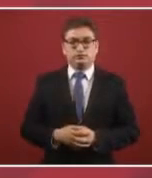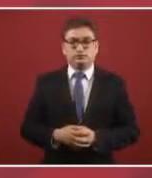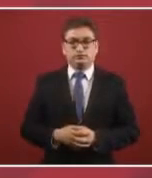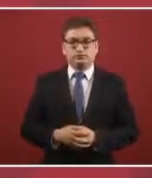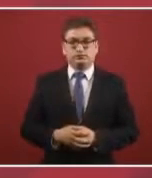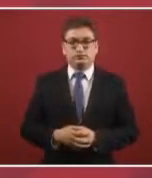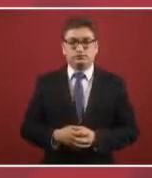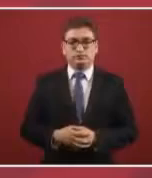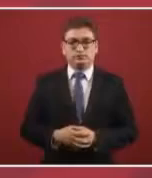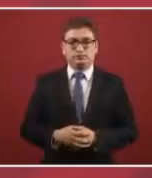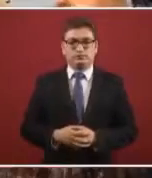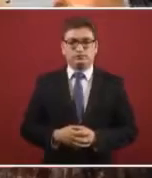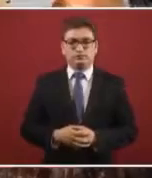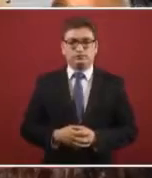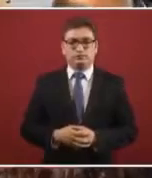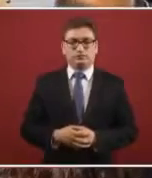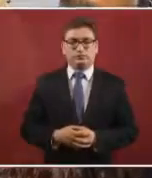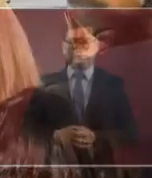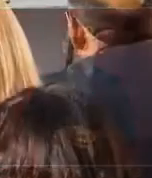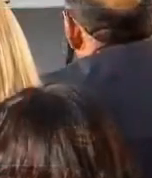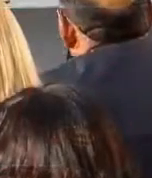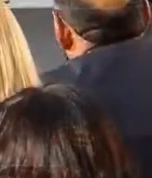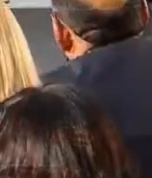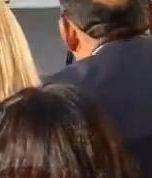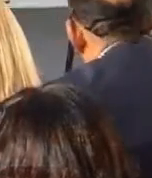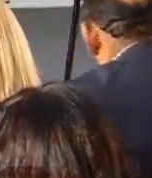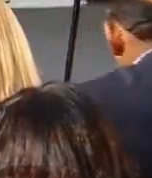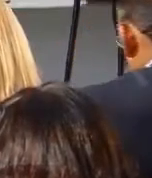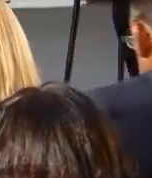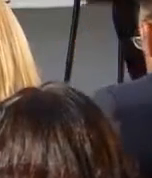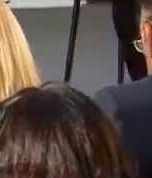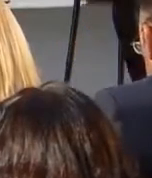hay motivo and there won't be ni any razón reason